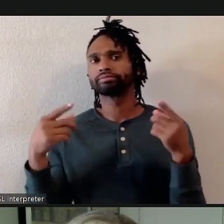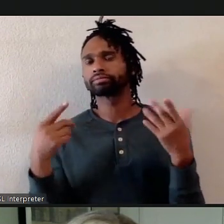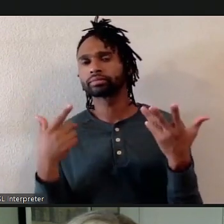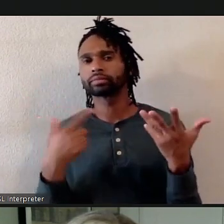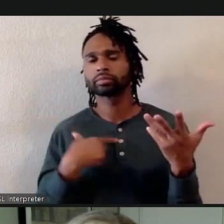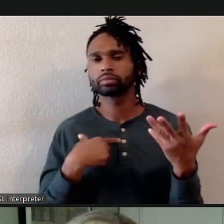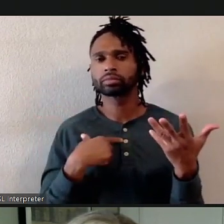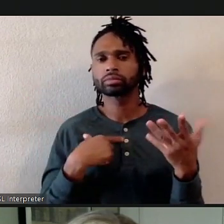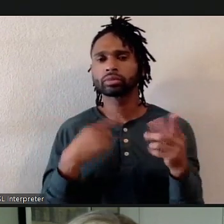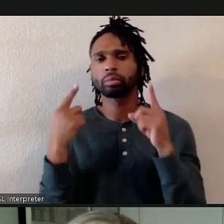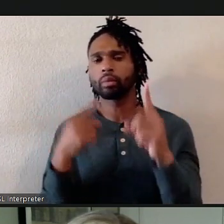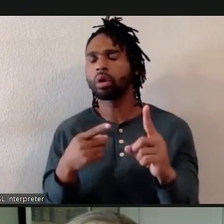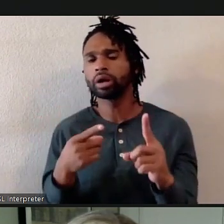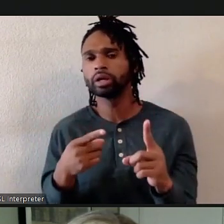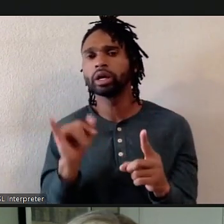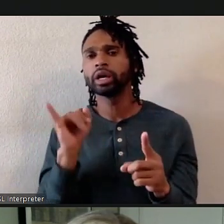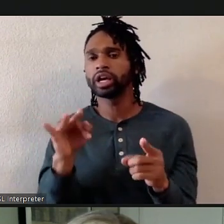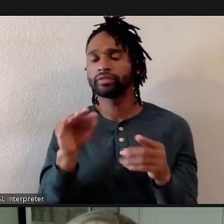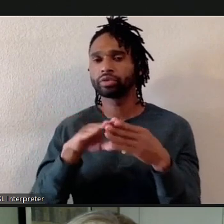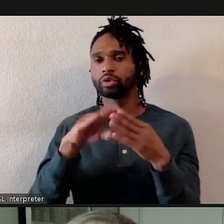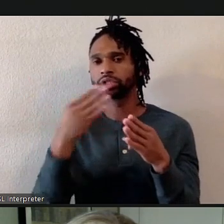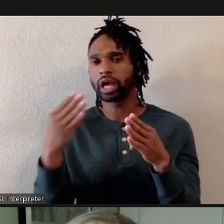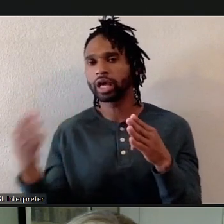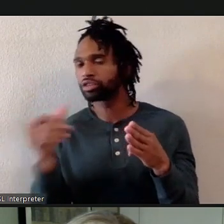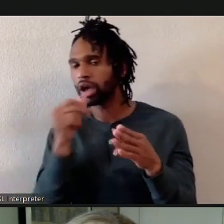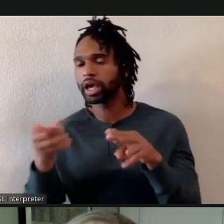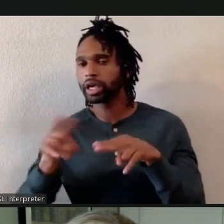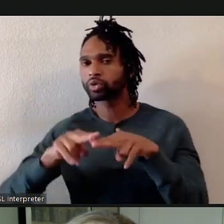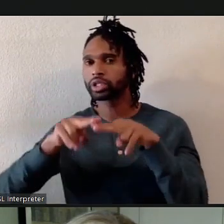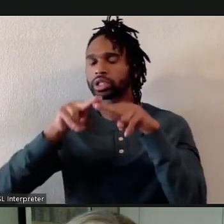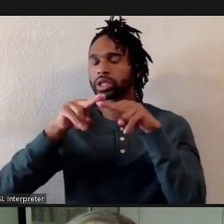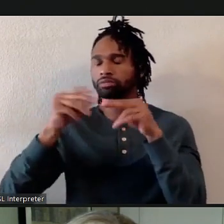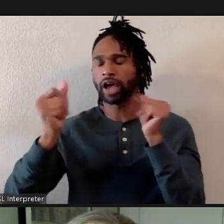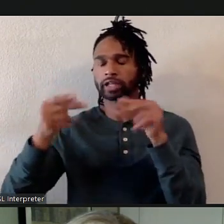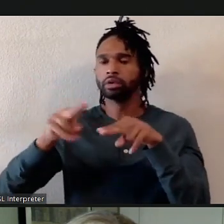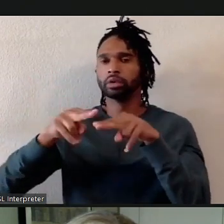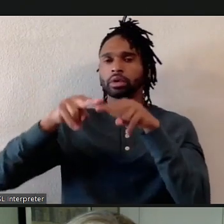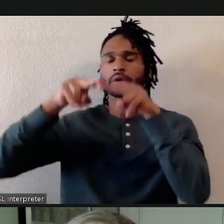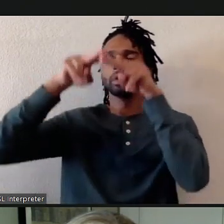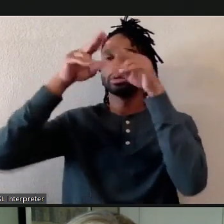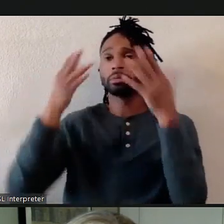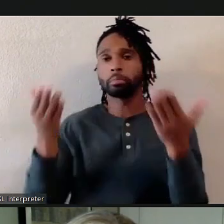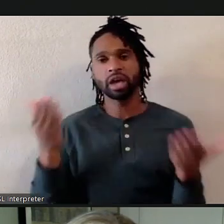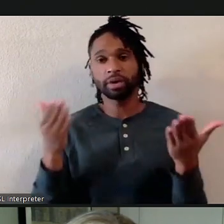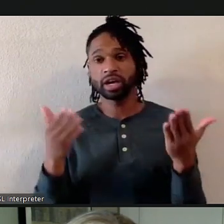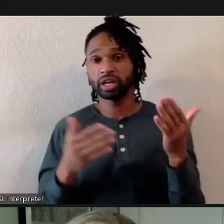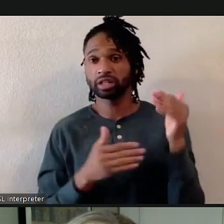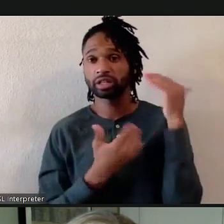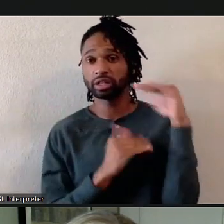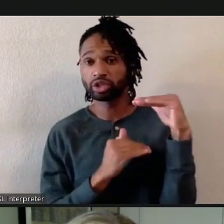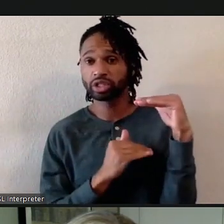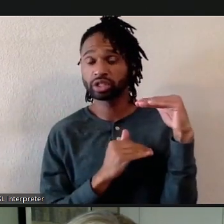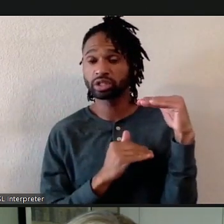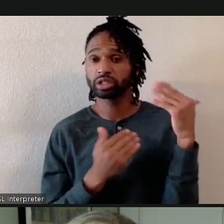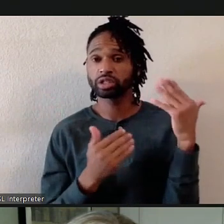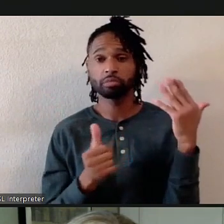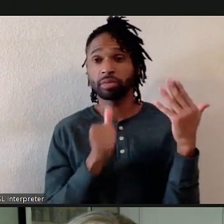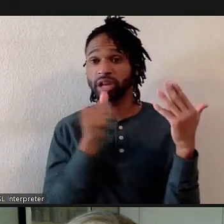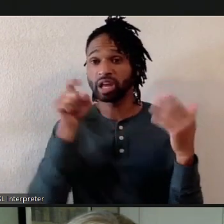is that if deaths aren't increasing at rapid levels, then maybe these restrictions that we're adding on aren't